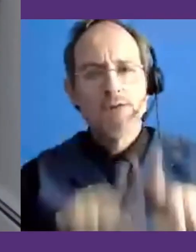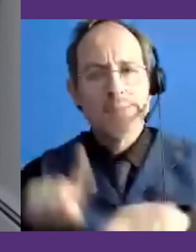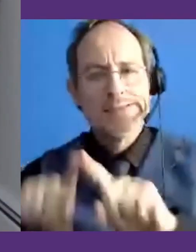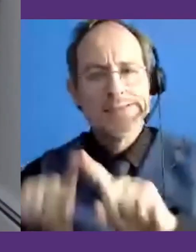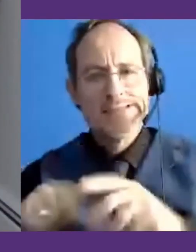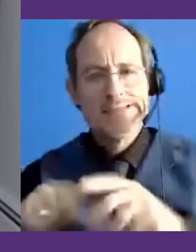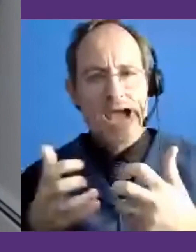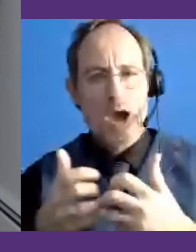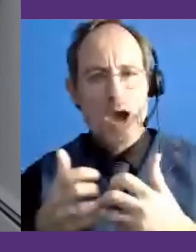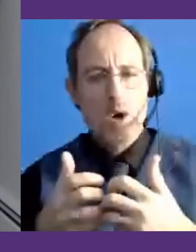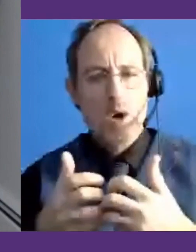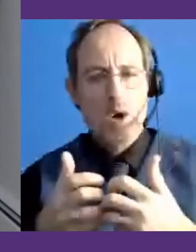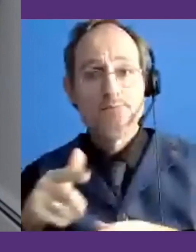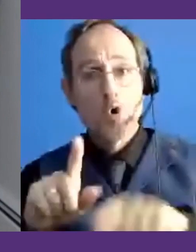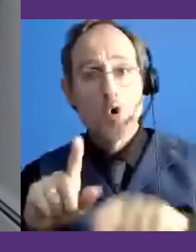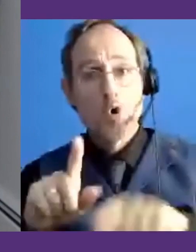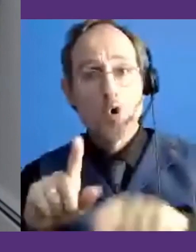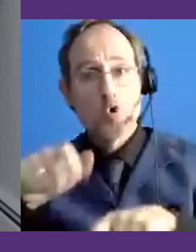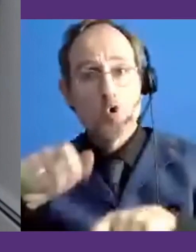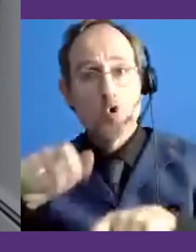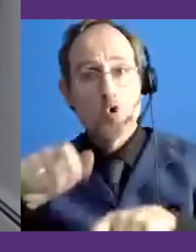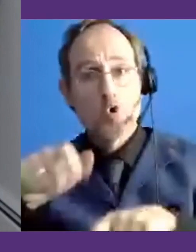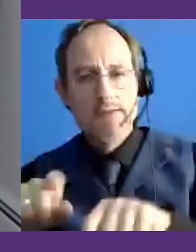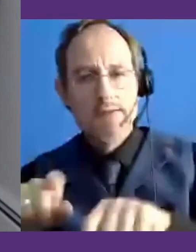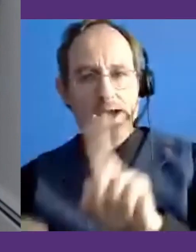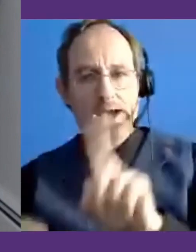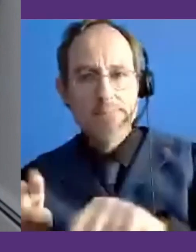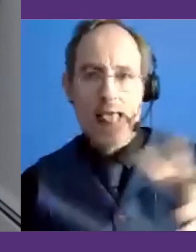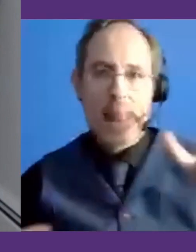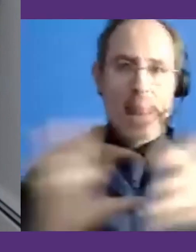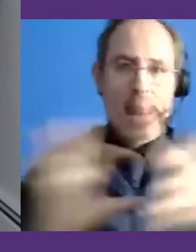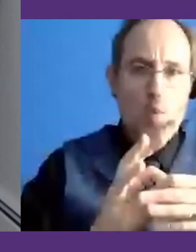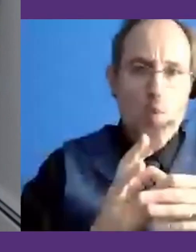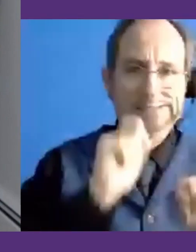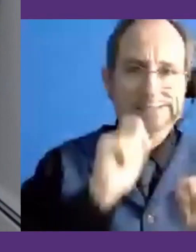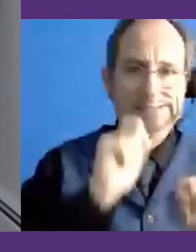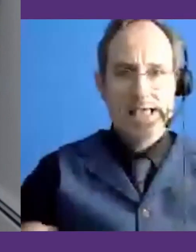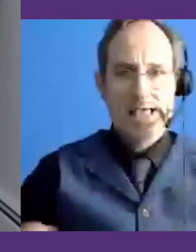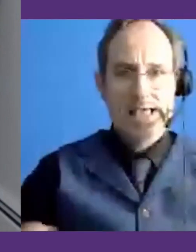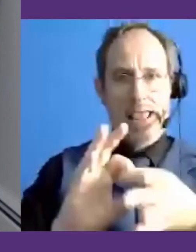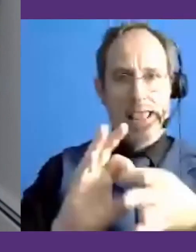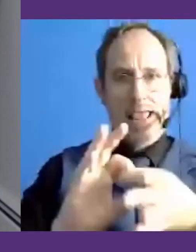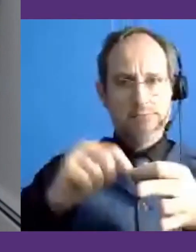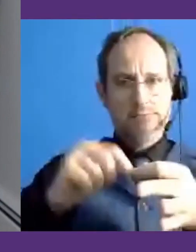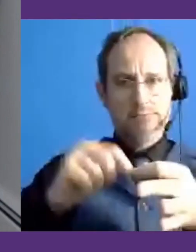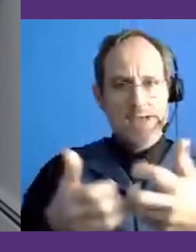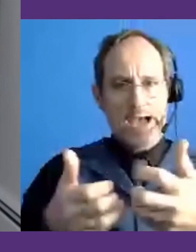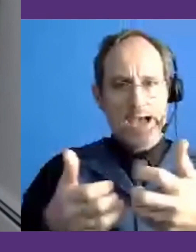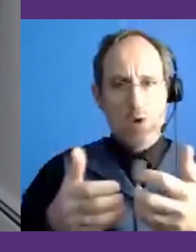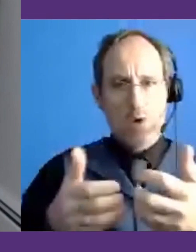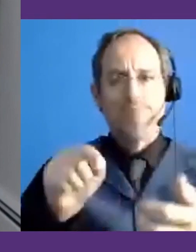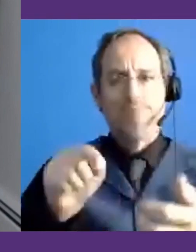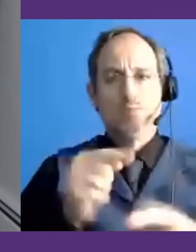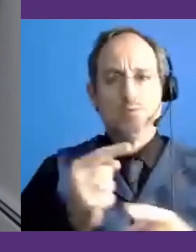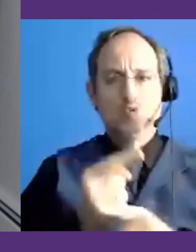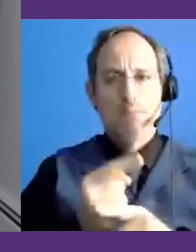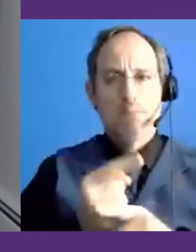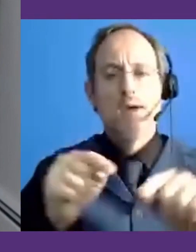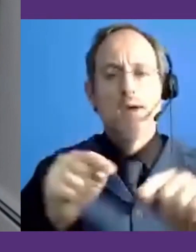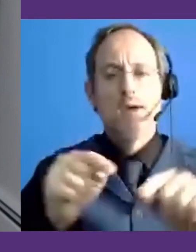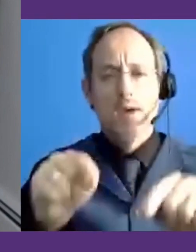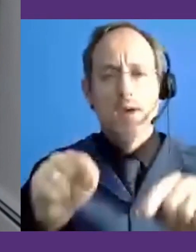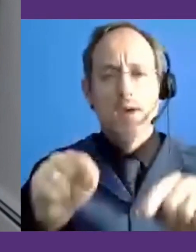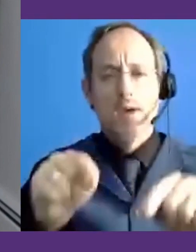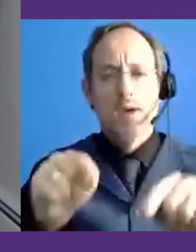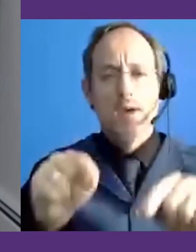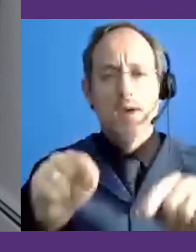to disability. And as far as that, I'm continuing to write about the disability economy and